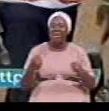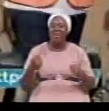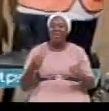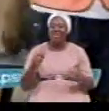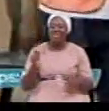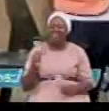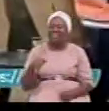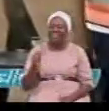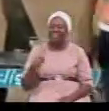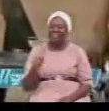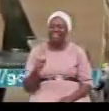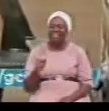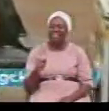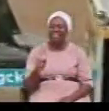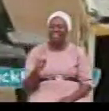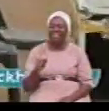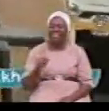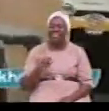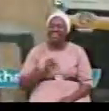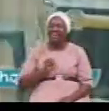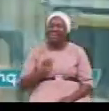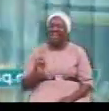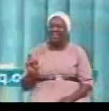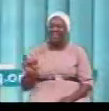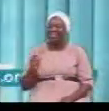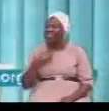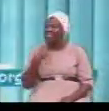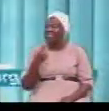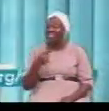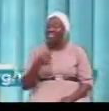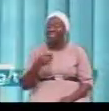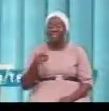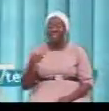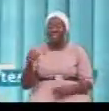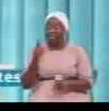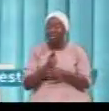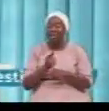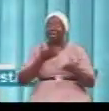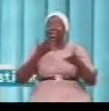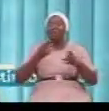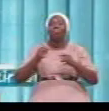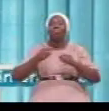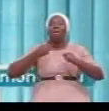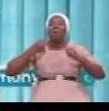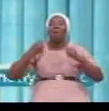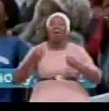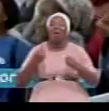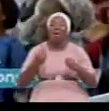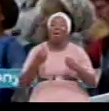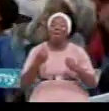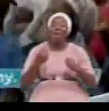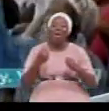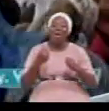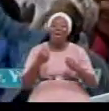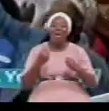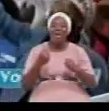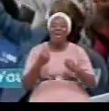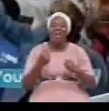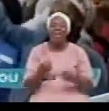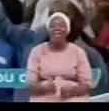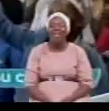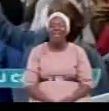Ah. I didn't say you should say power. I said shout. Everybody shout power.